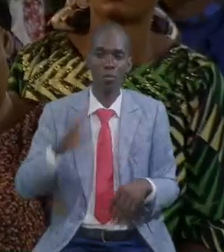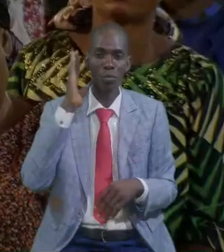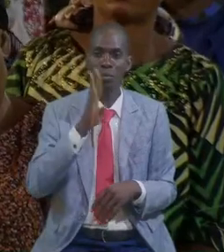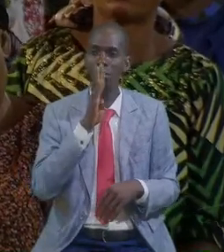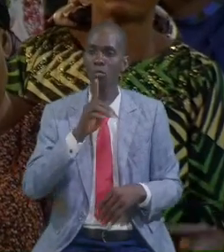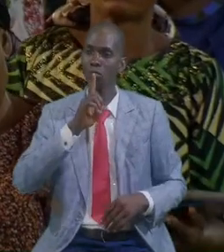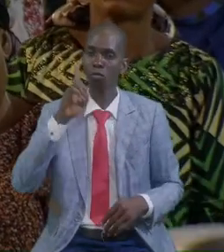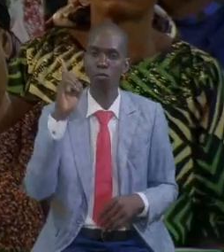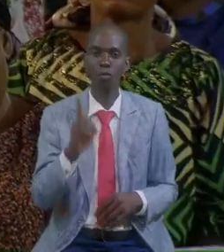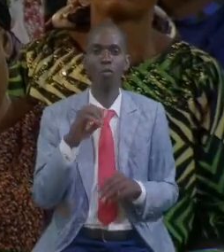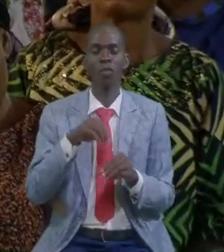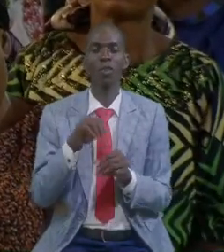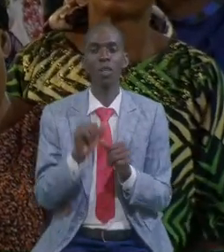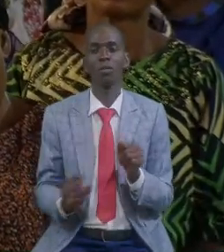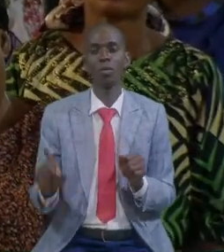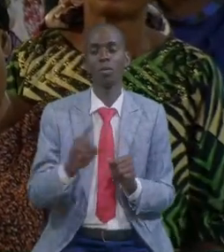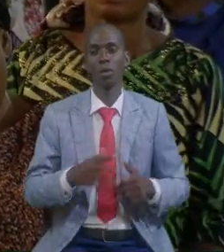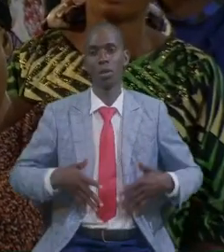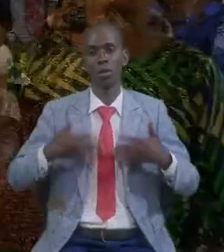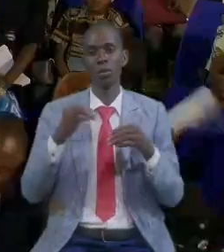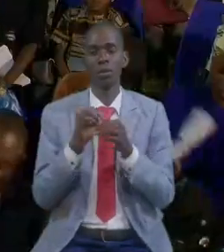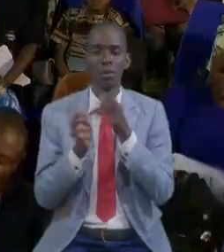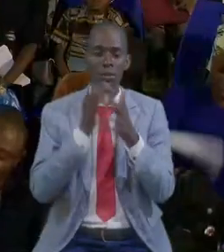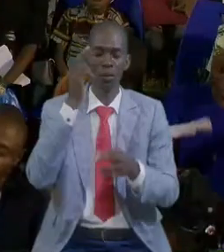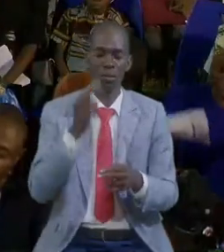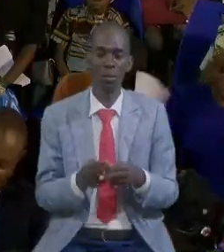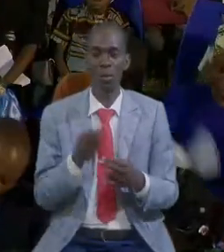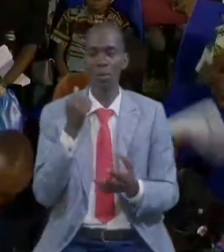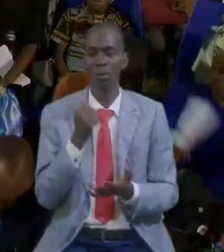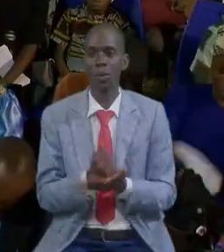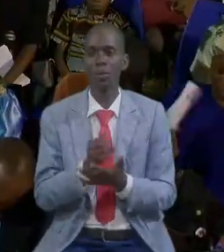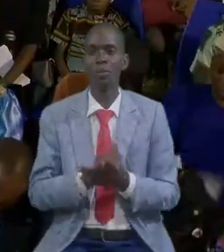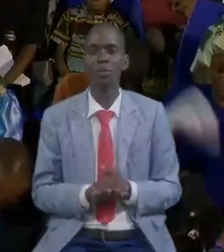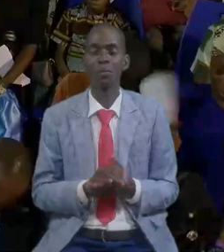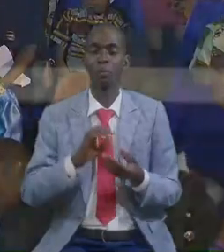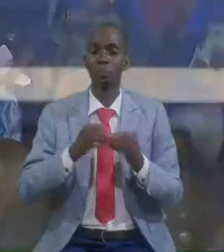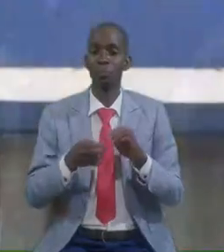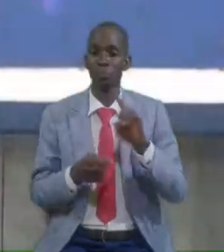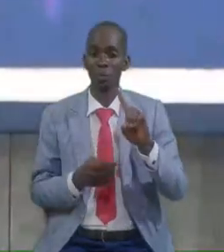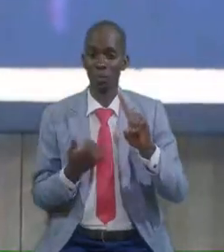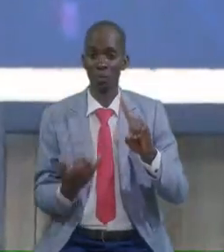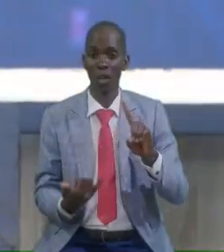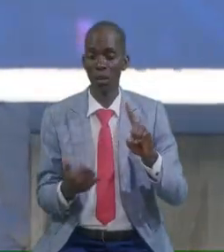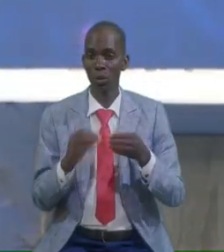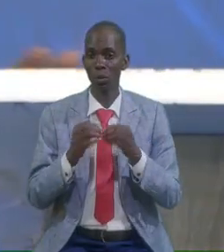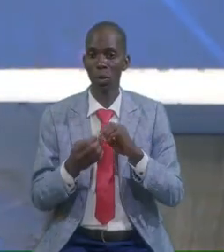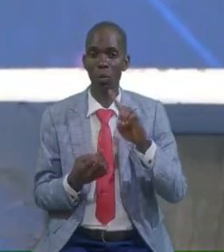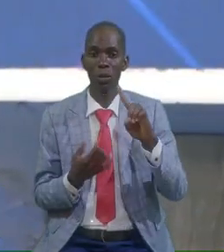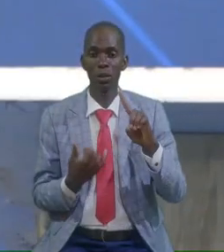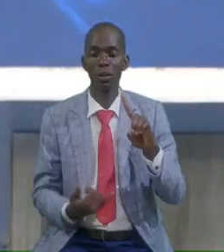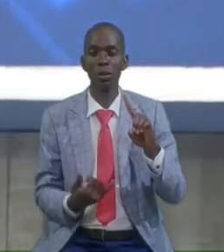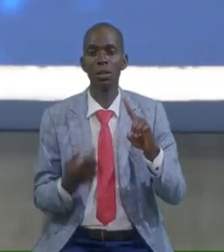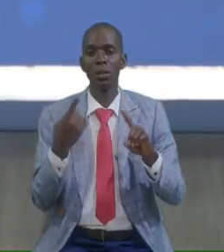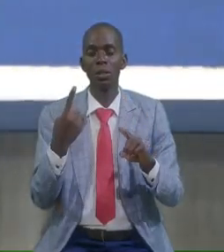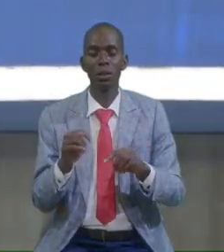every life in Jesus' name. Look at number one here. Number one, we're looking at